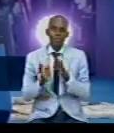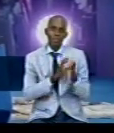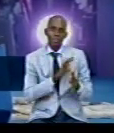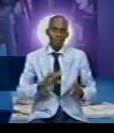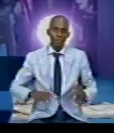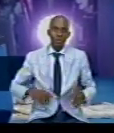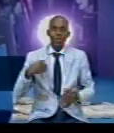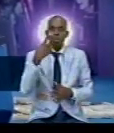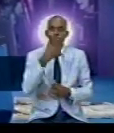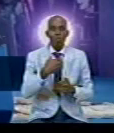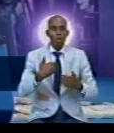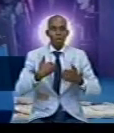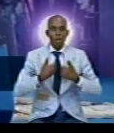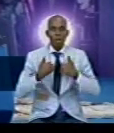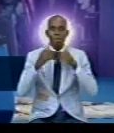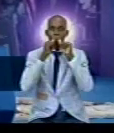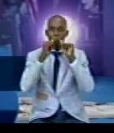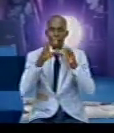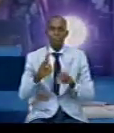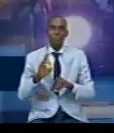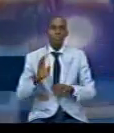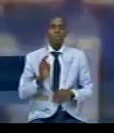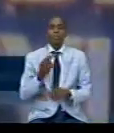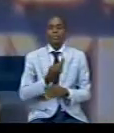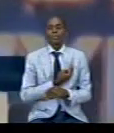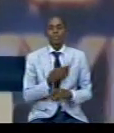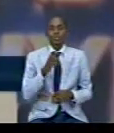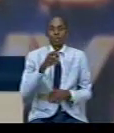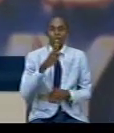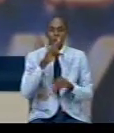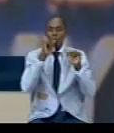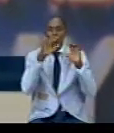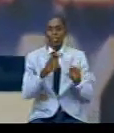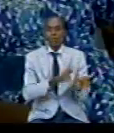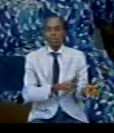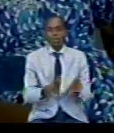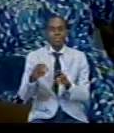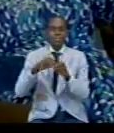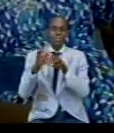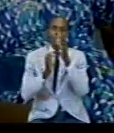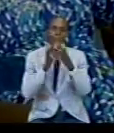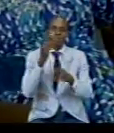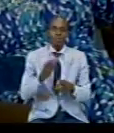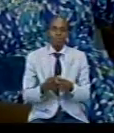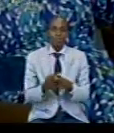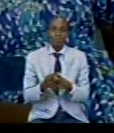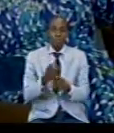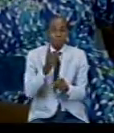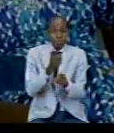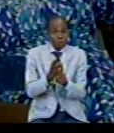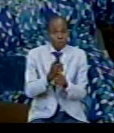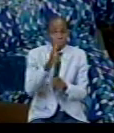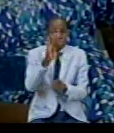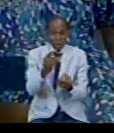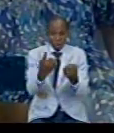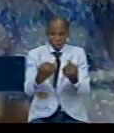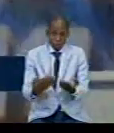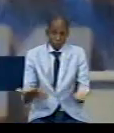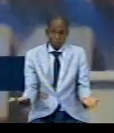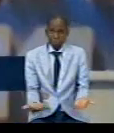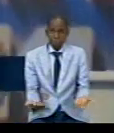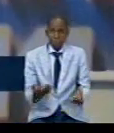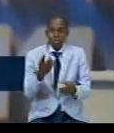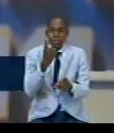has blessed us. You are blessed already. Just by coming, just by